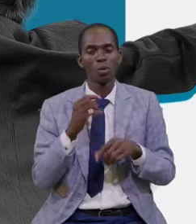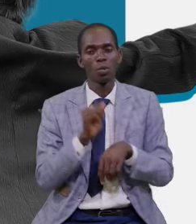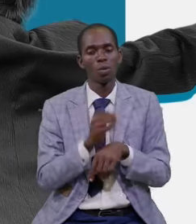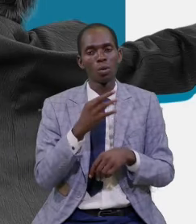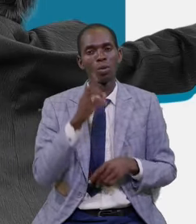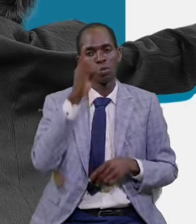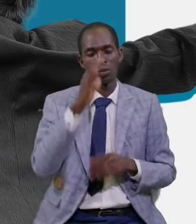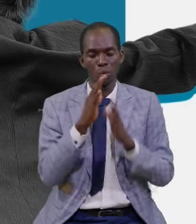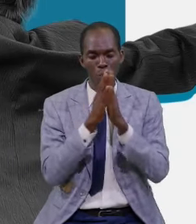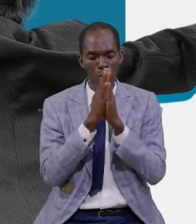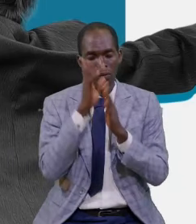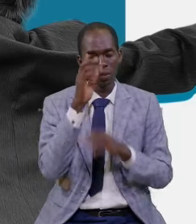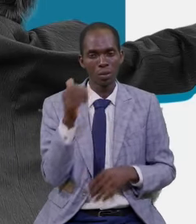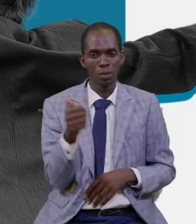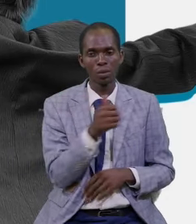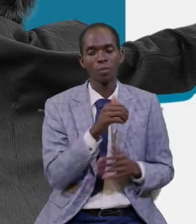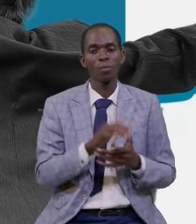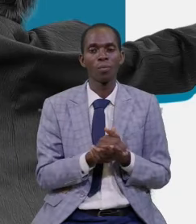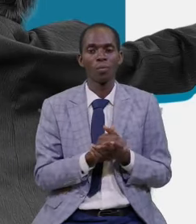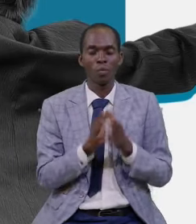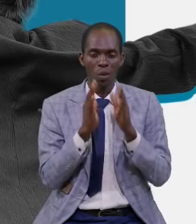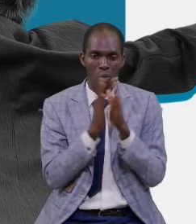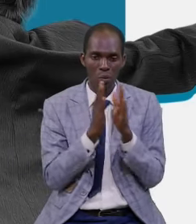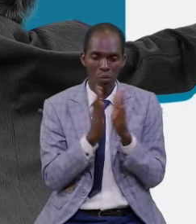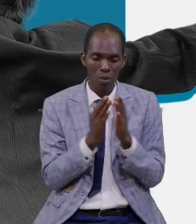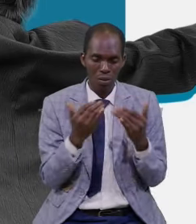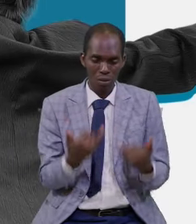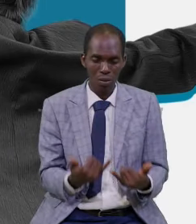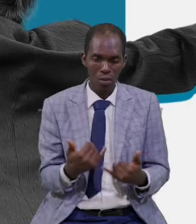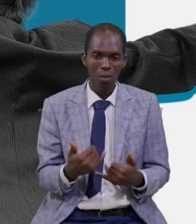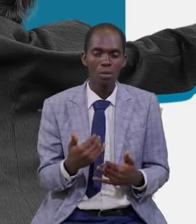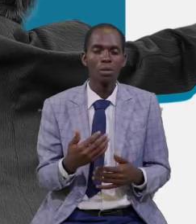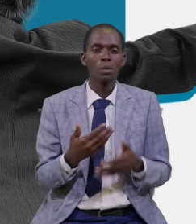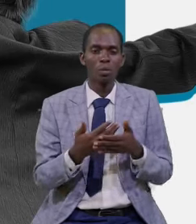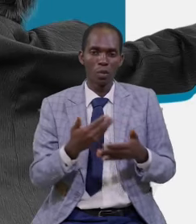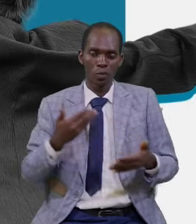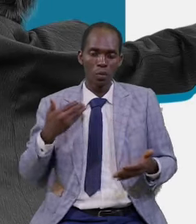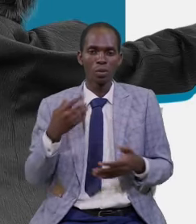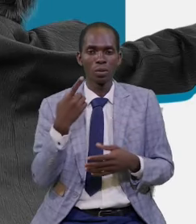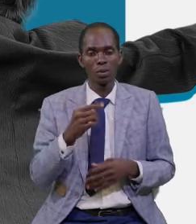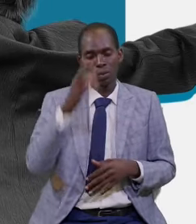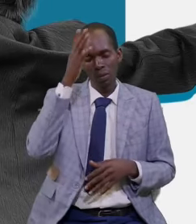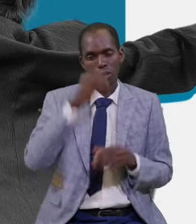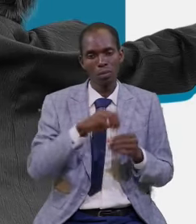We're preparing before the time of the miracle prayer.